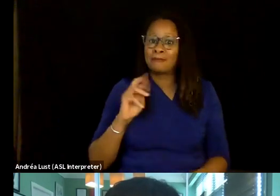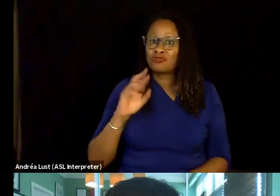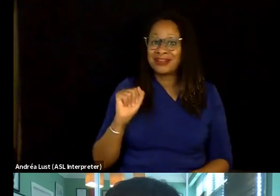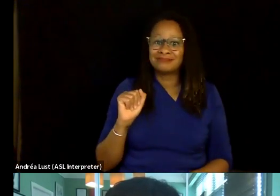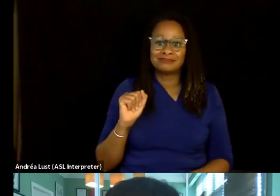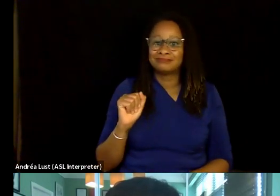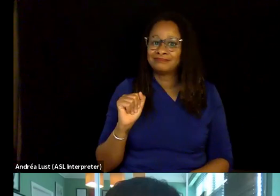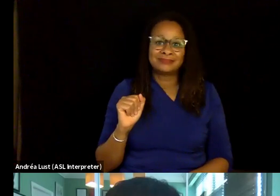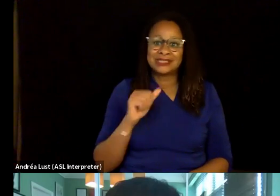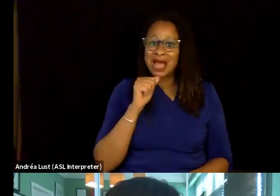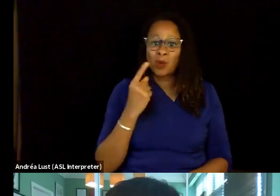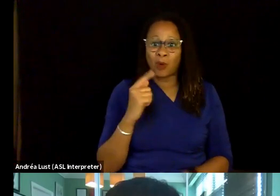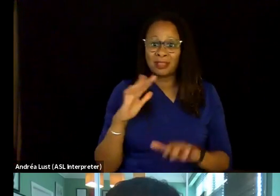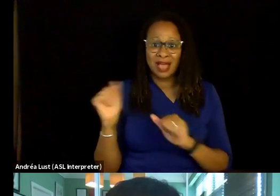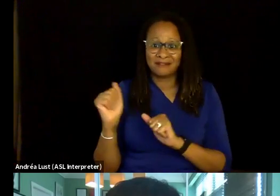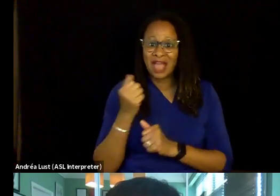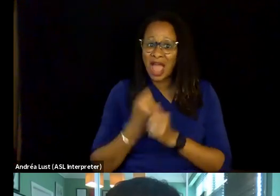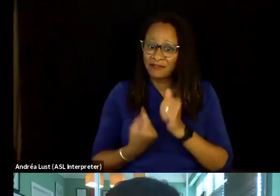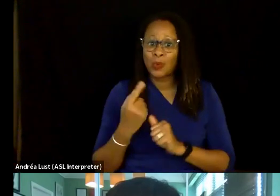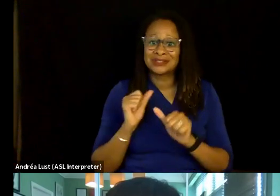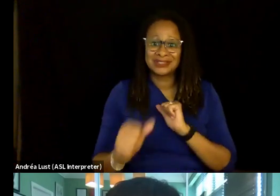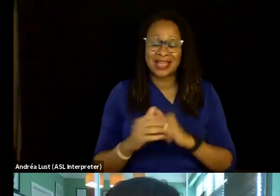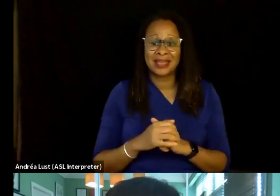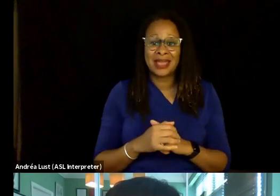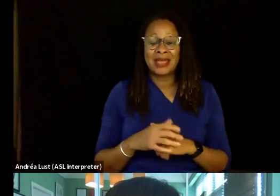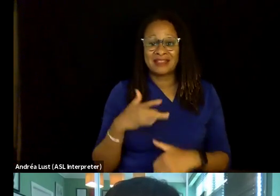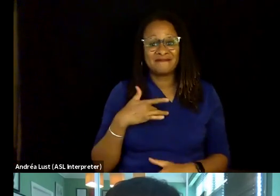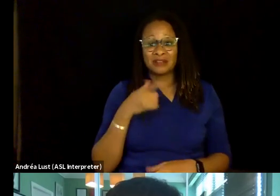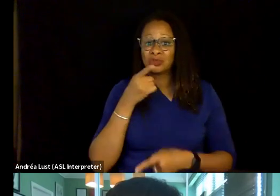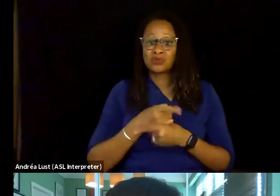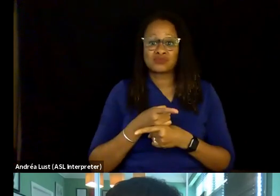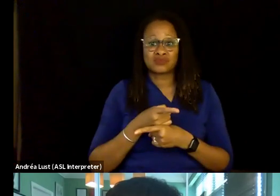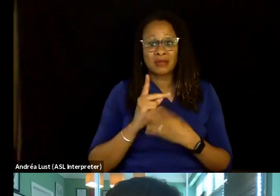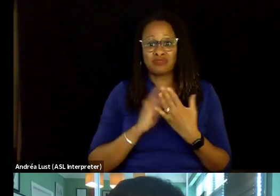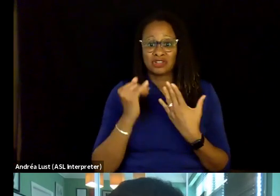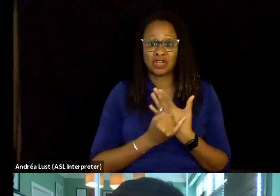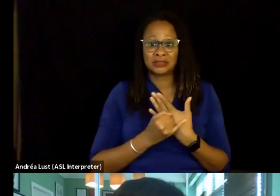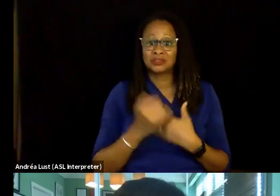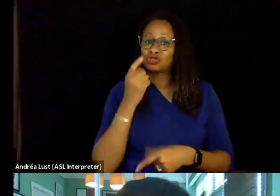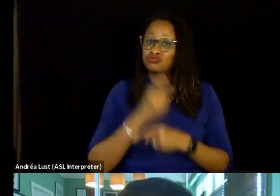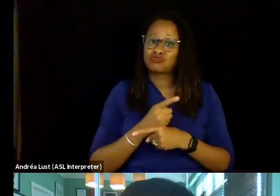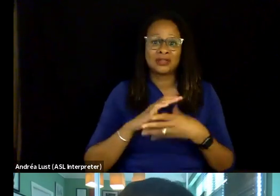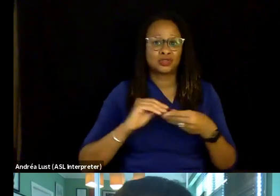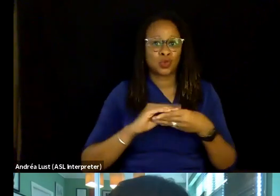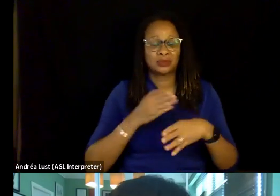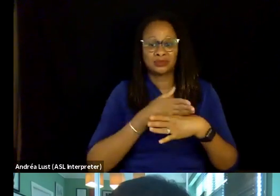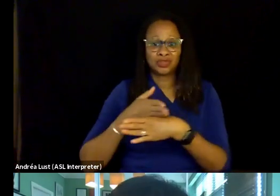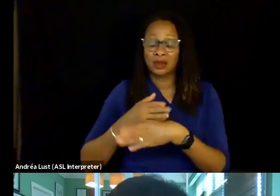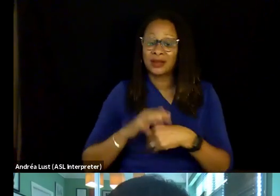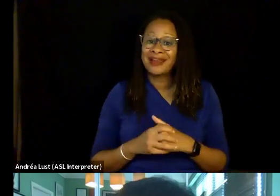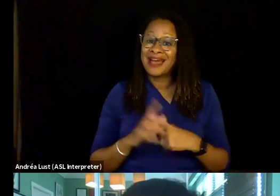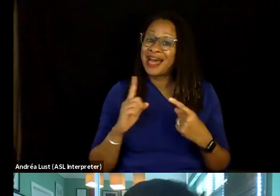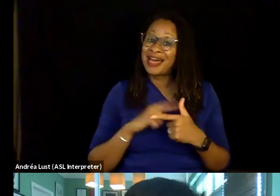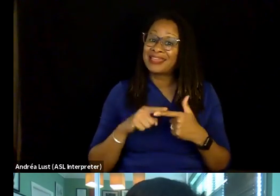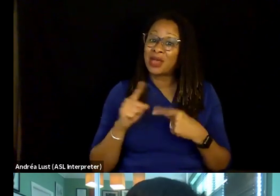left. Every one of them stayed because they felt it was the right project, the right story to tell. And then when we were finishing the